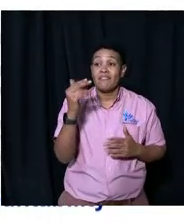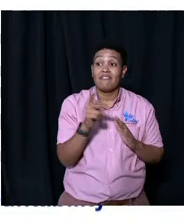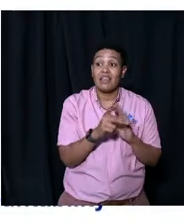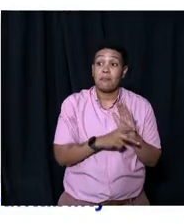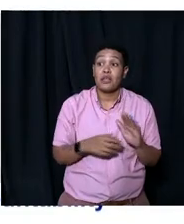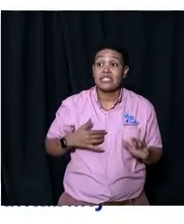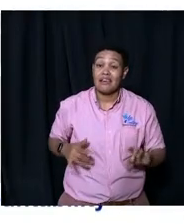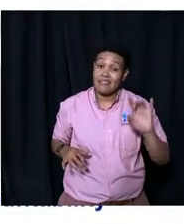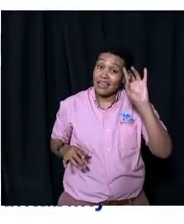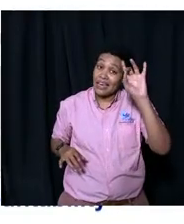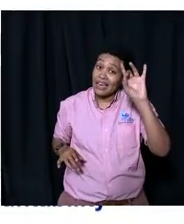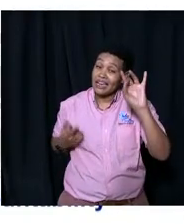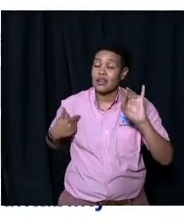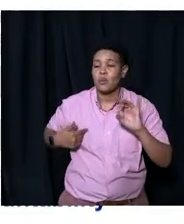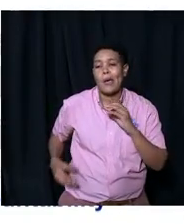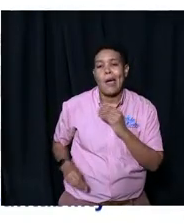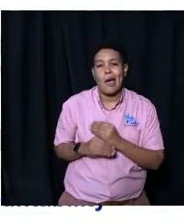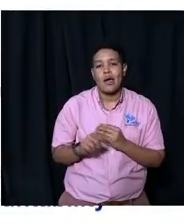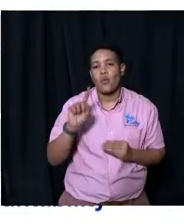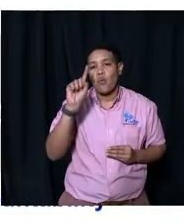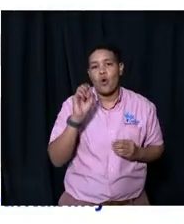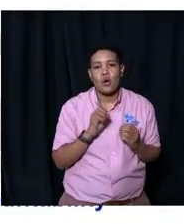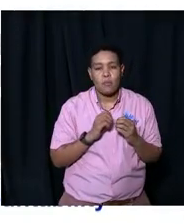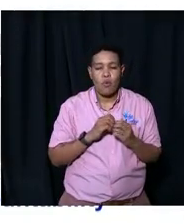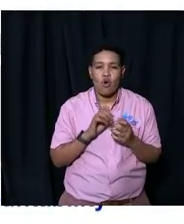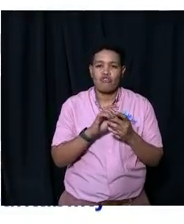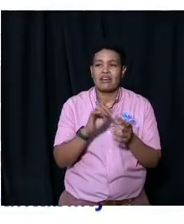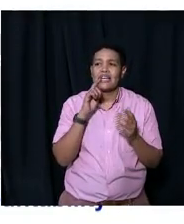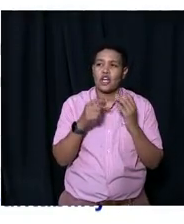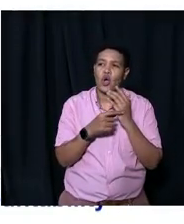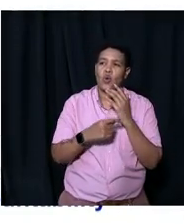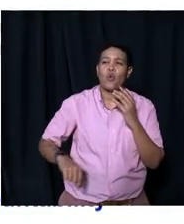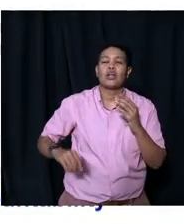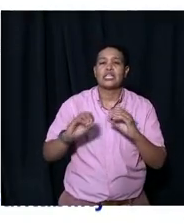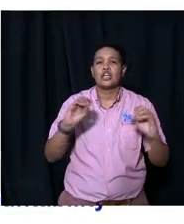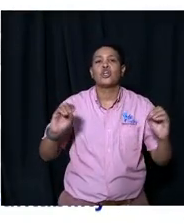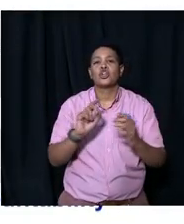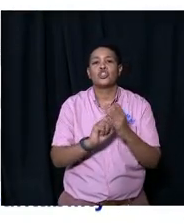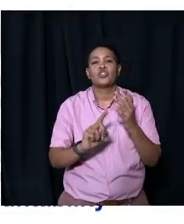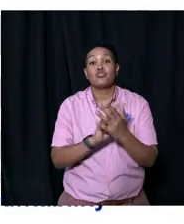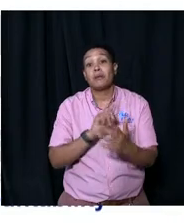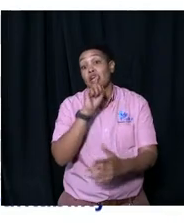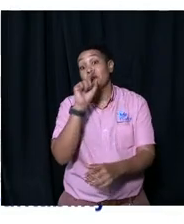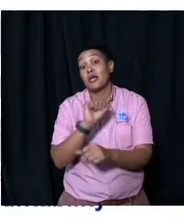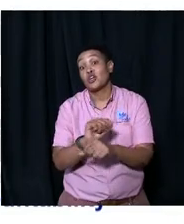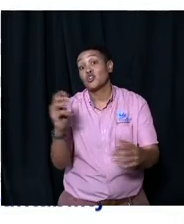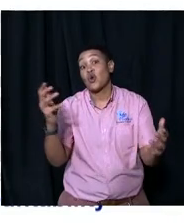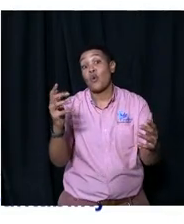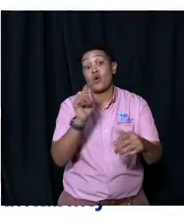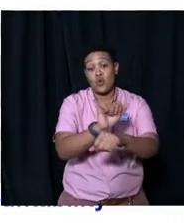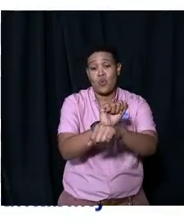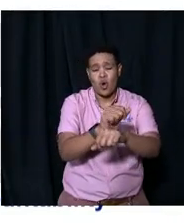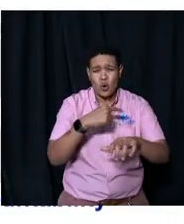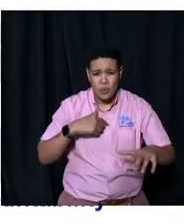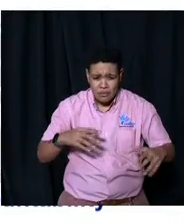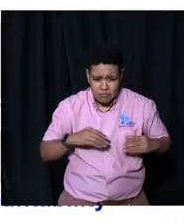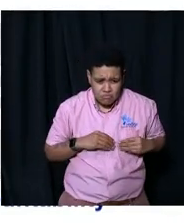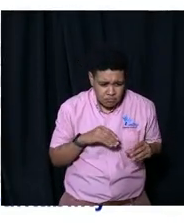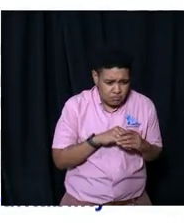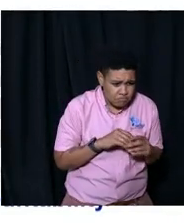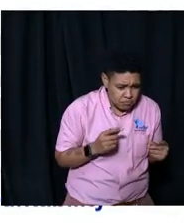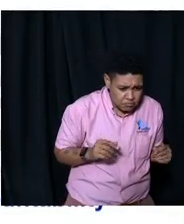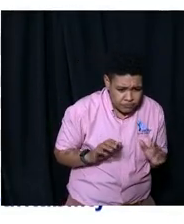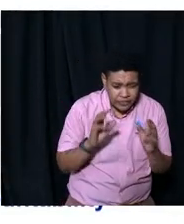had 8, and we actually added a 9th on equality and non-discrimination to ensure that the work we take in climate